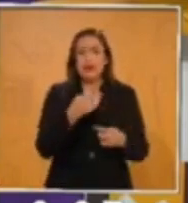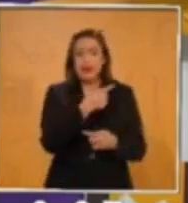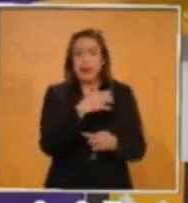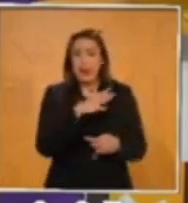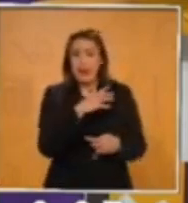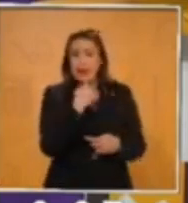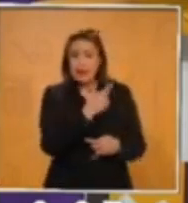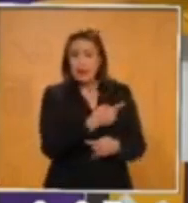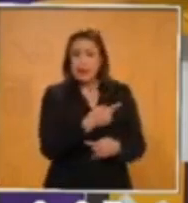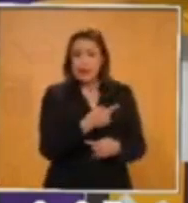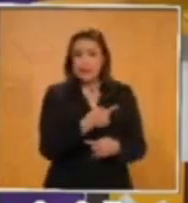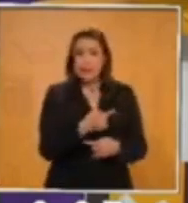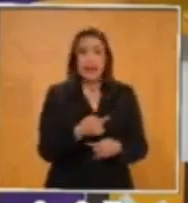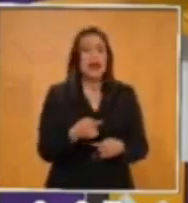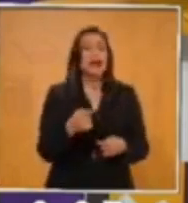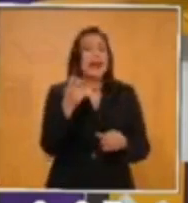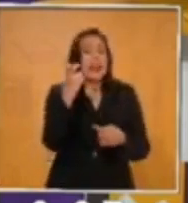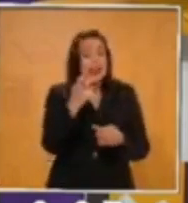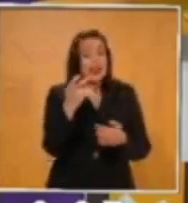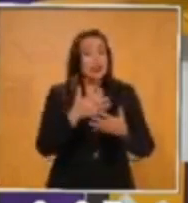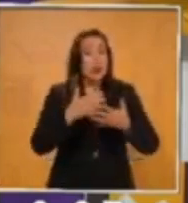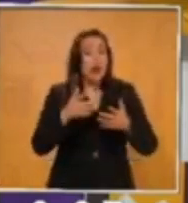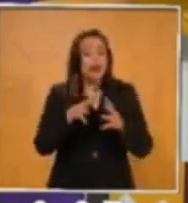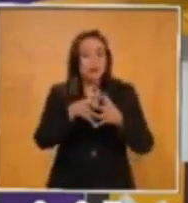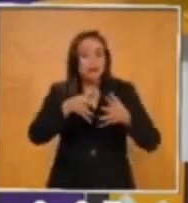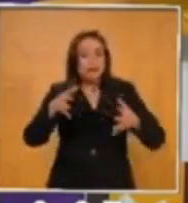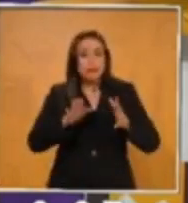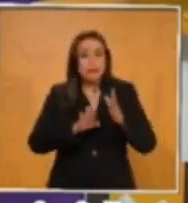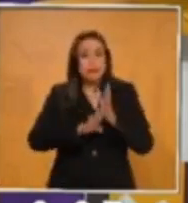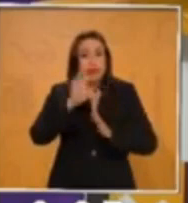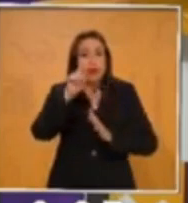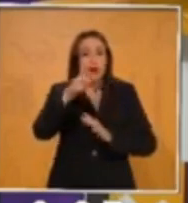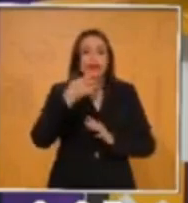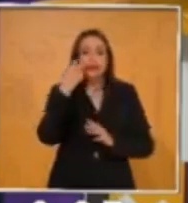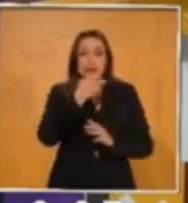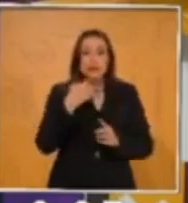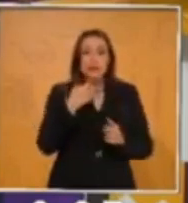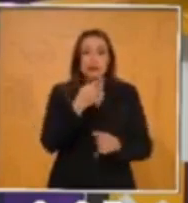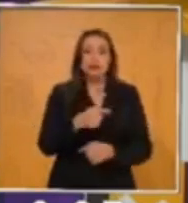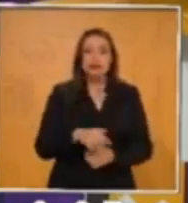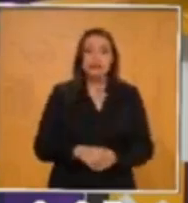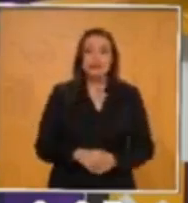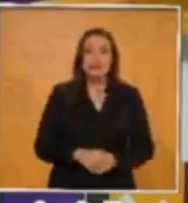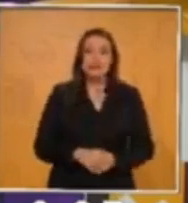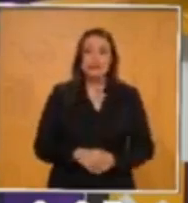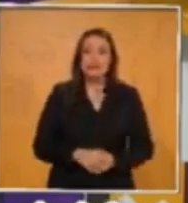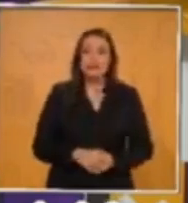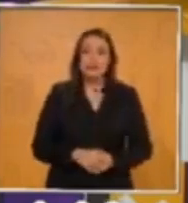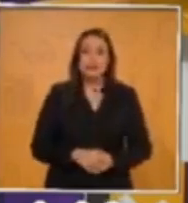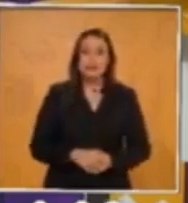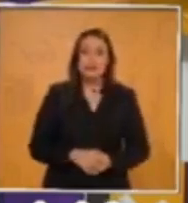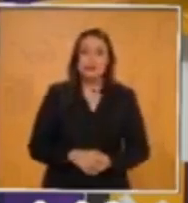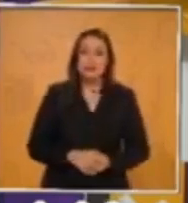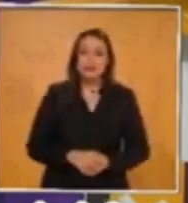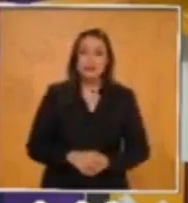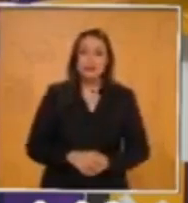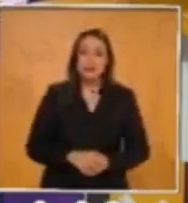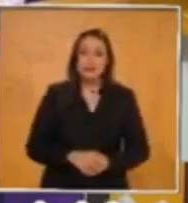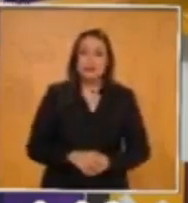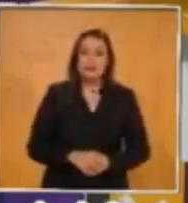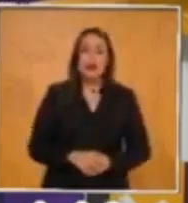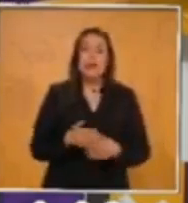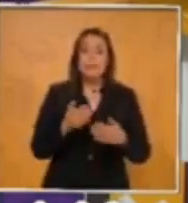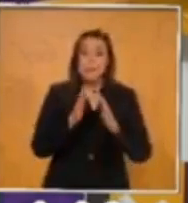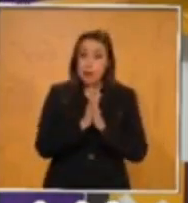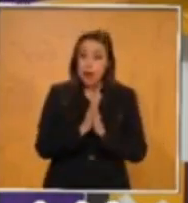you increase your pronunciation level. Let's use the mic, and please pay